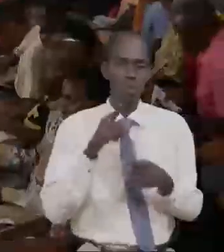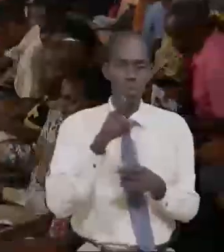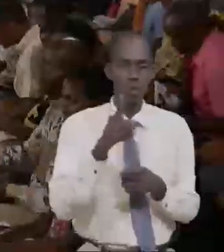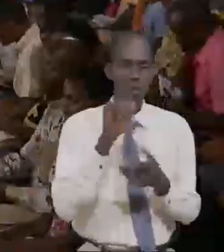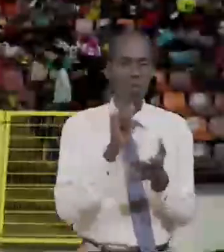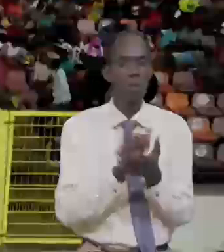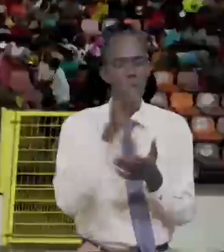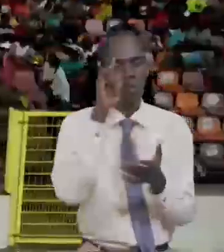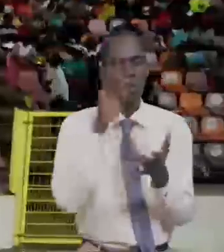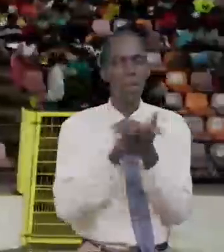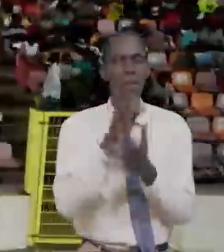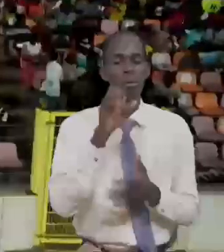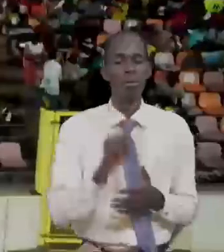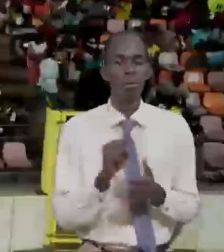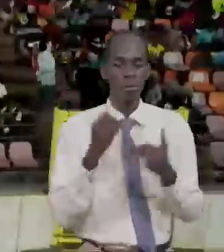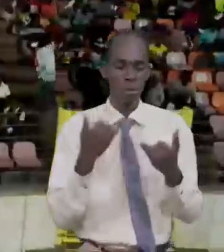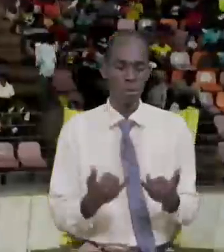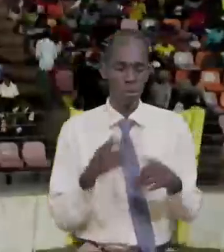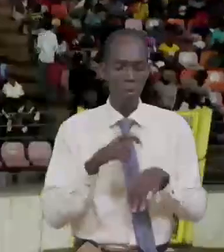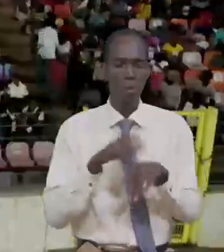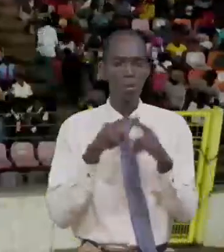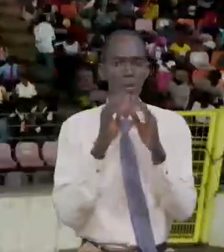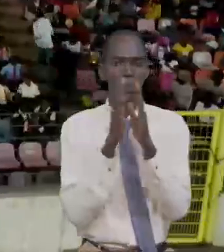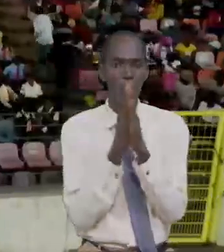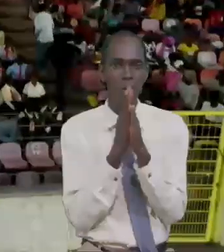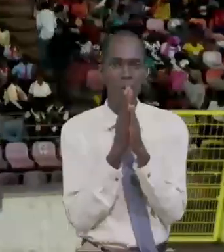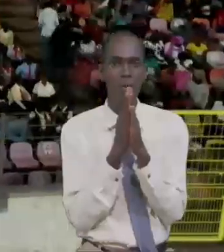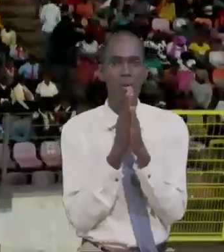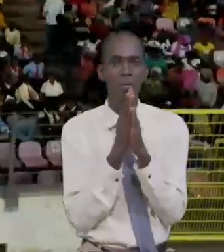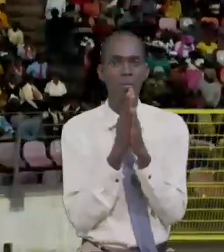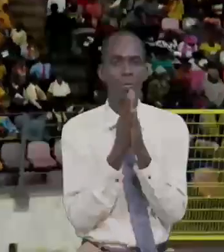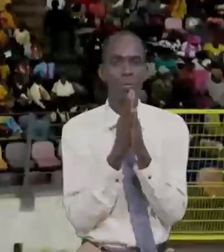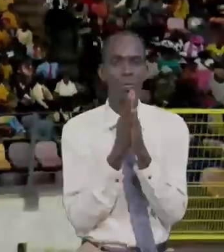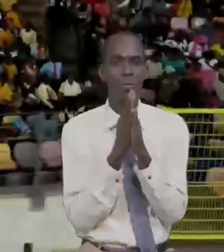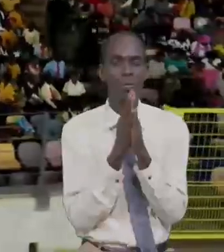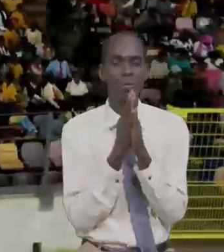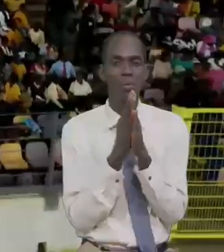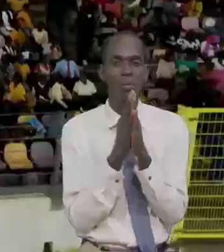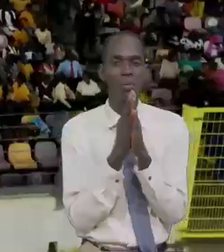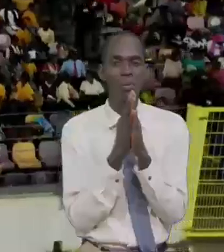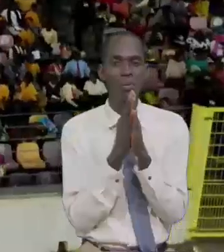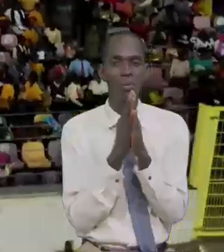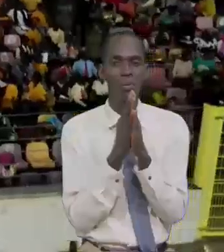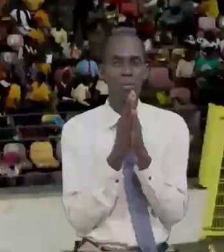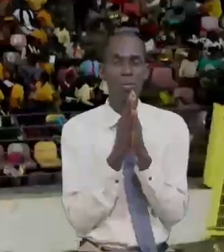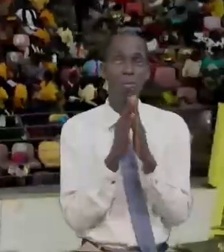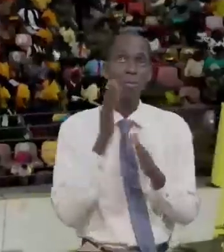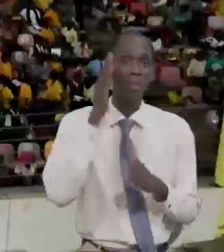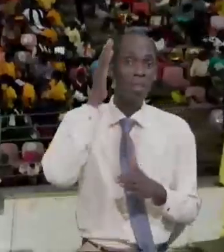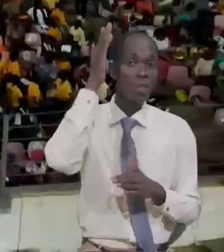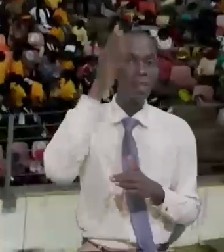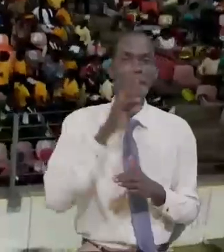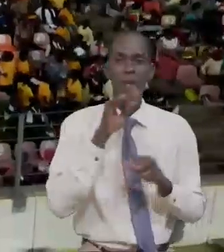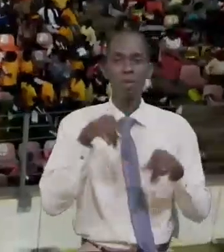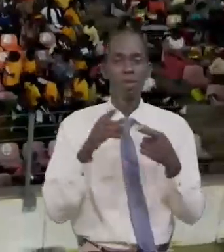Destinies are going to change here tonight. Lives are going to change here tonight. If the world